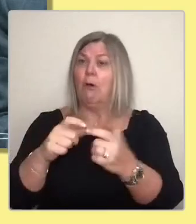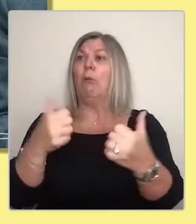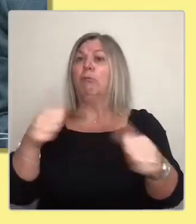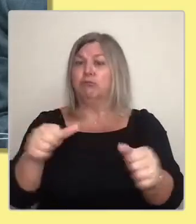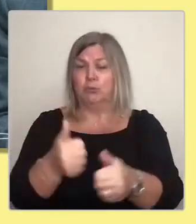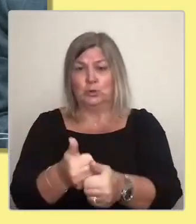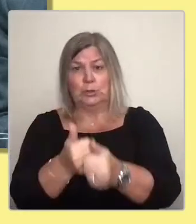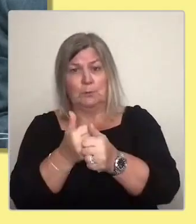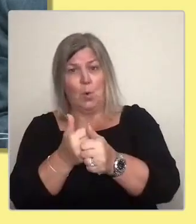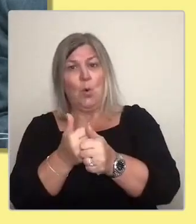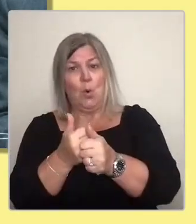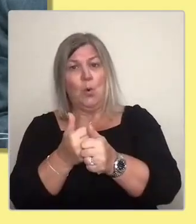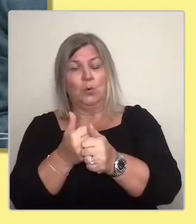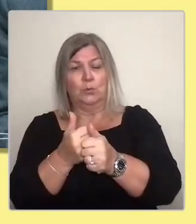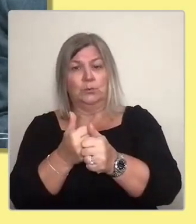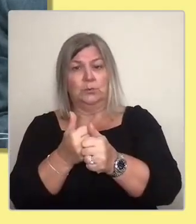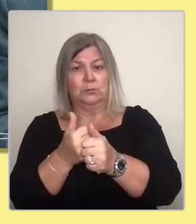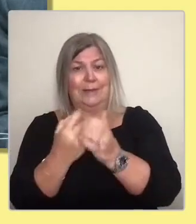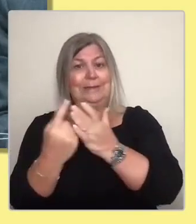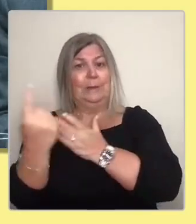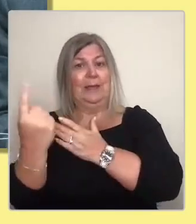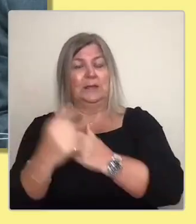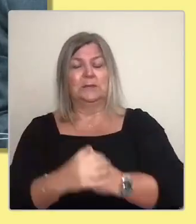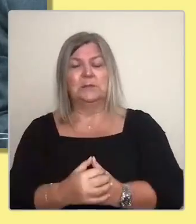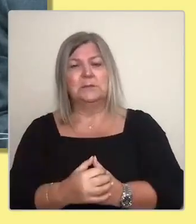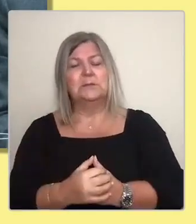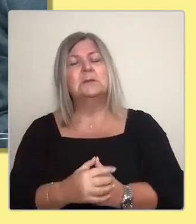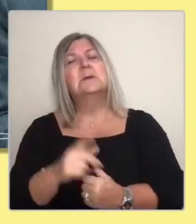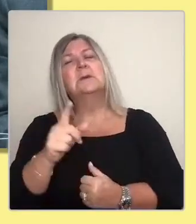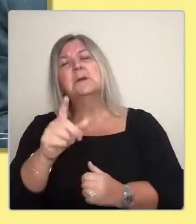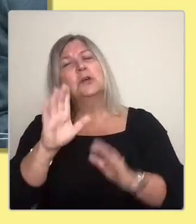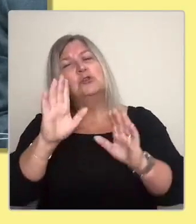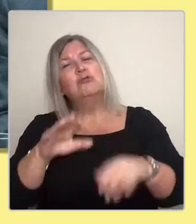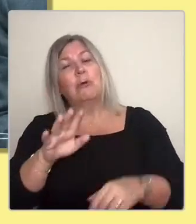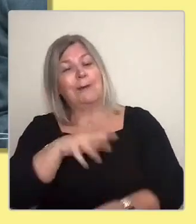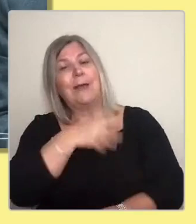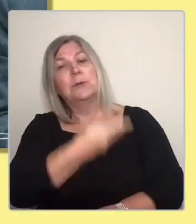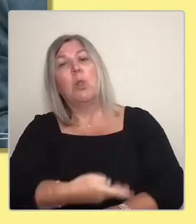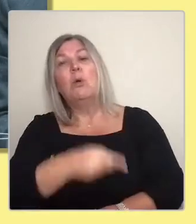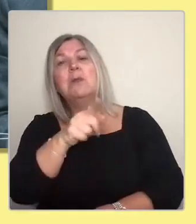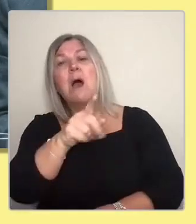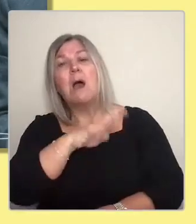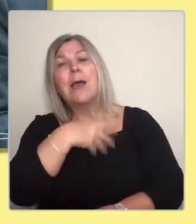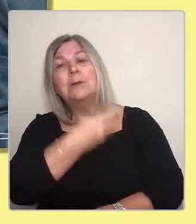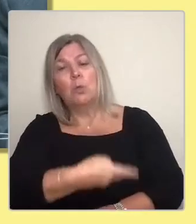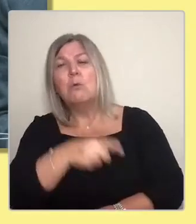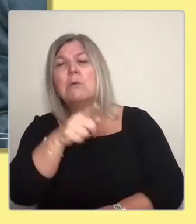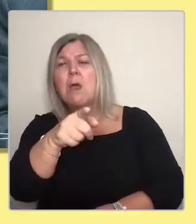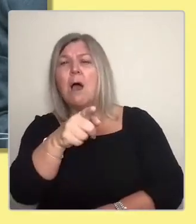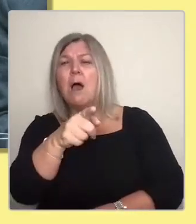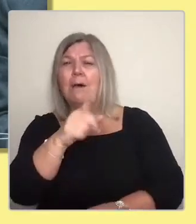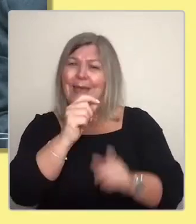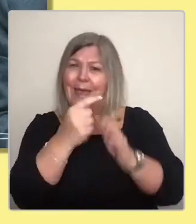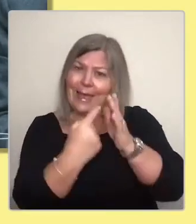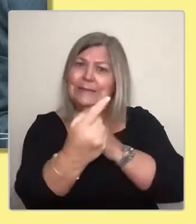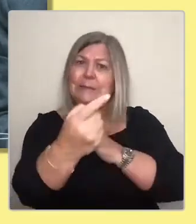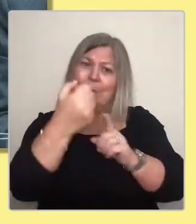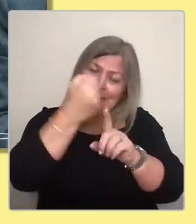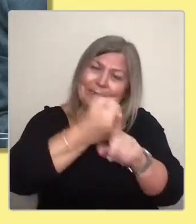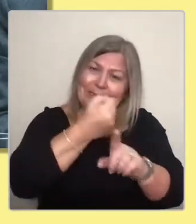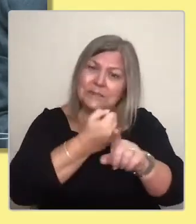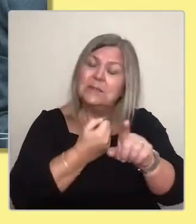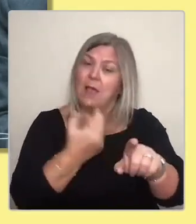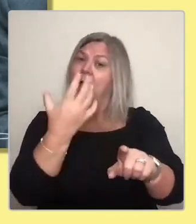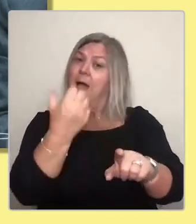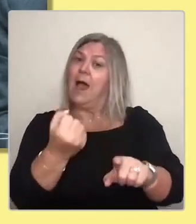that the comparison with Catalonia, where, they have four TV channels, dedicated to pro-independence content. And you